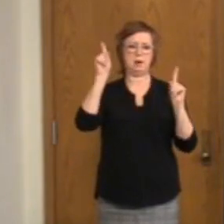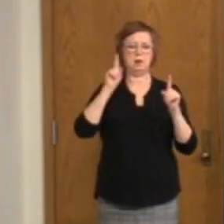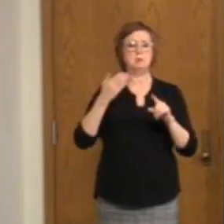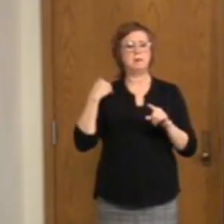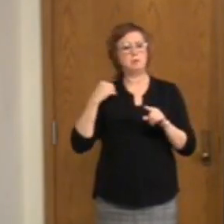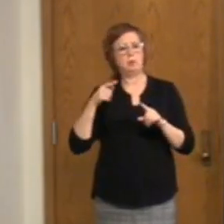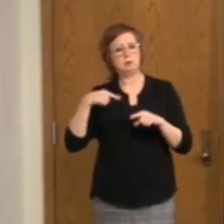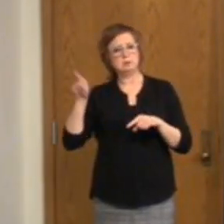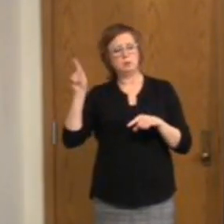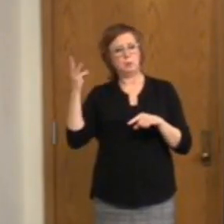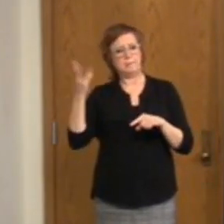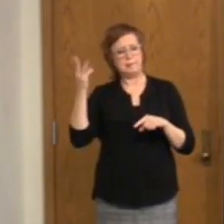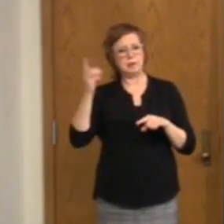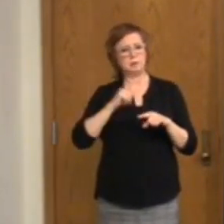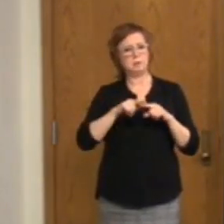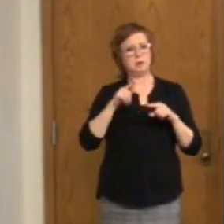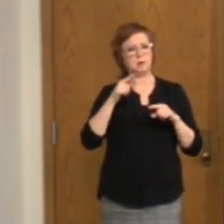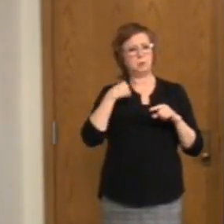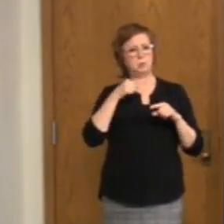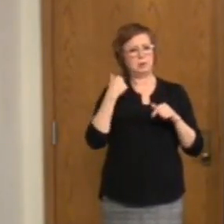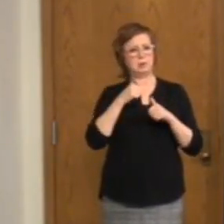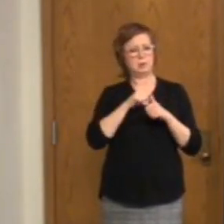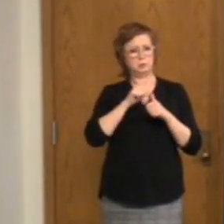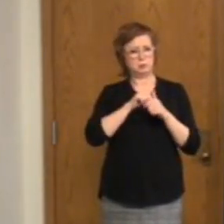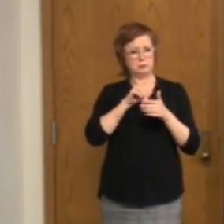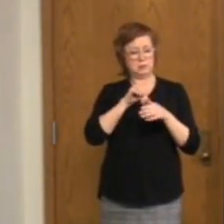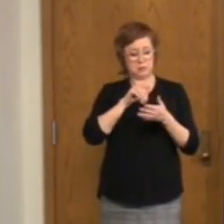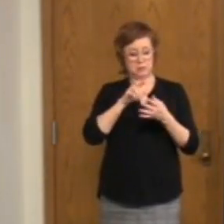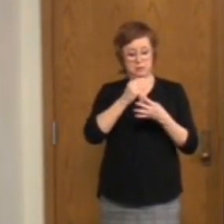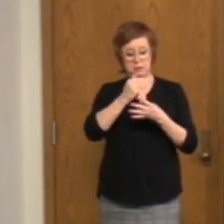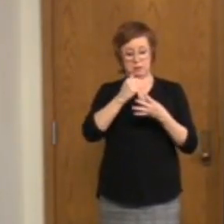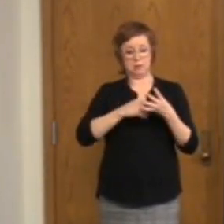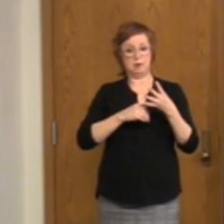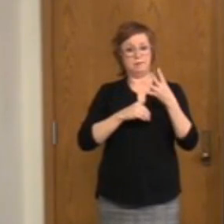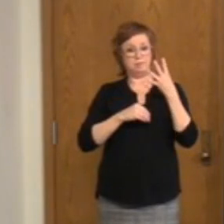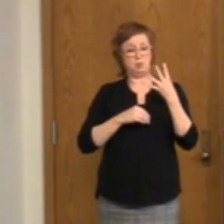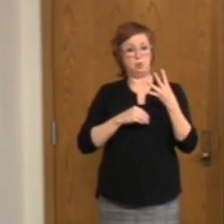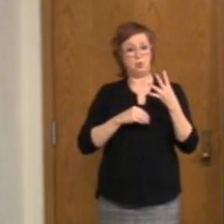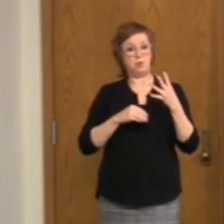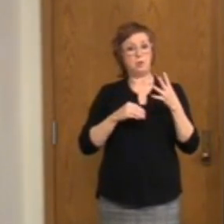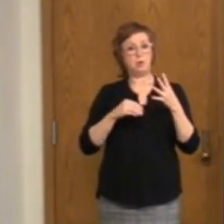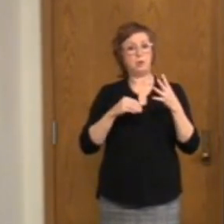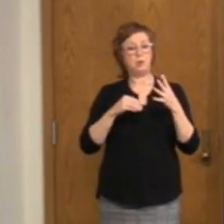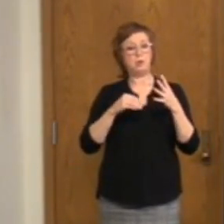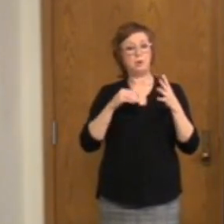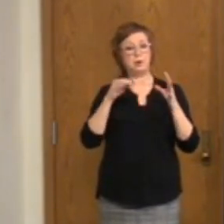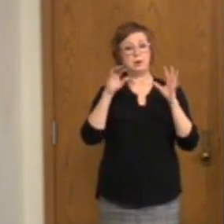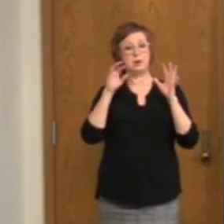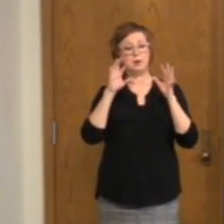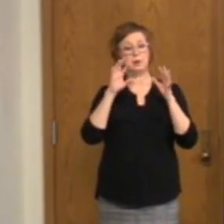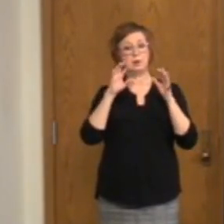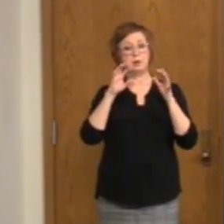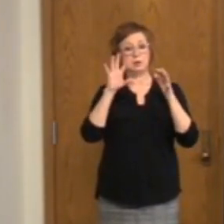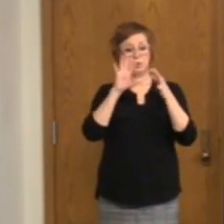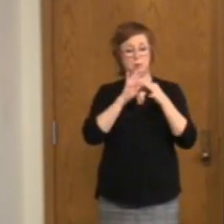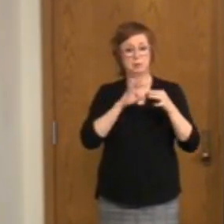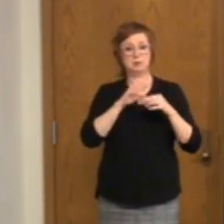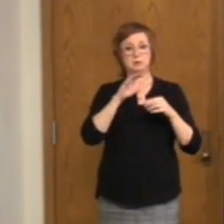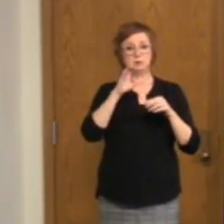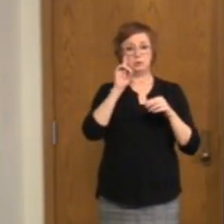when you Regina case numbers, sorry, but when you look at the 4 key points that Dr. Shahab had laid out before, and how